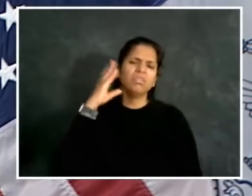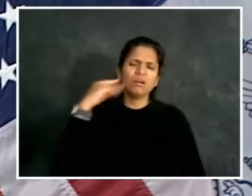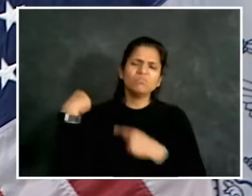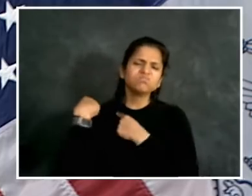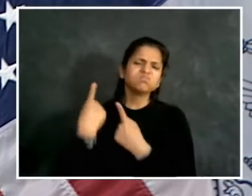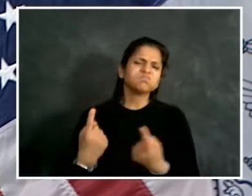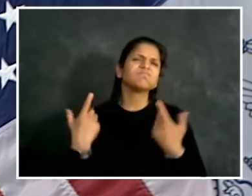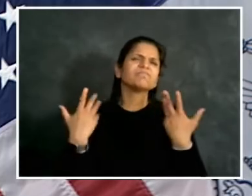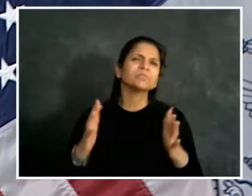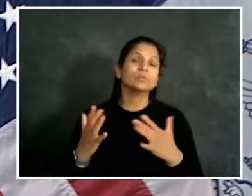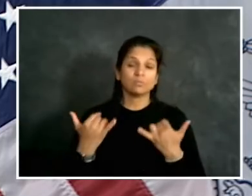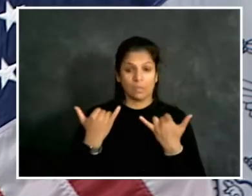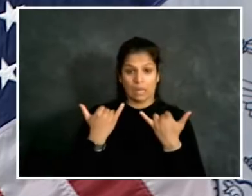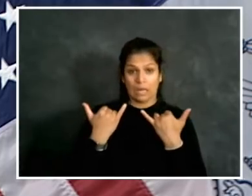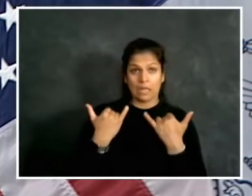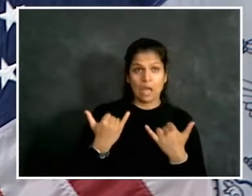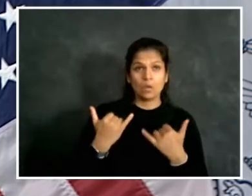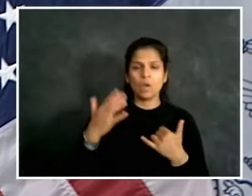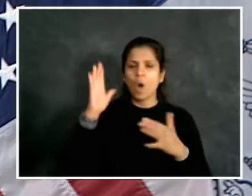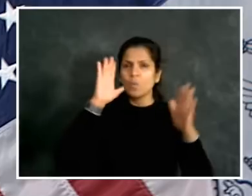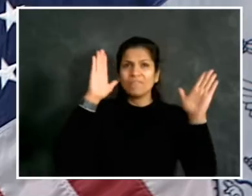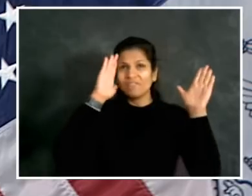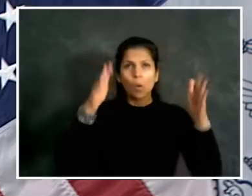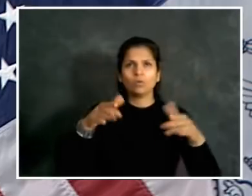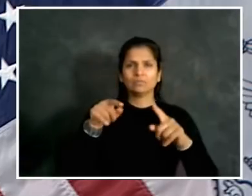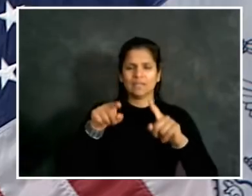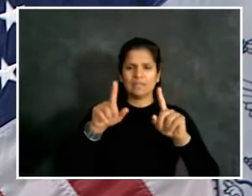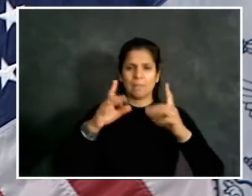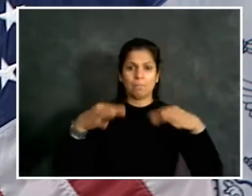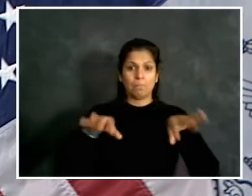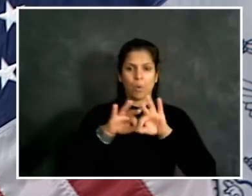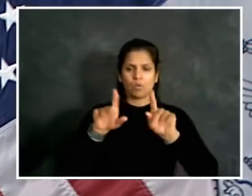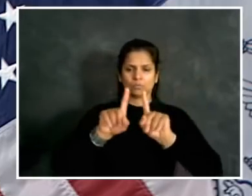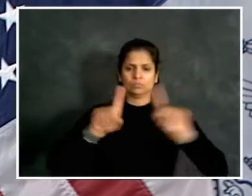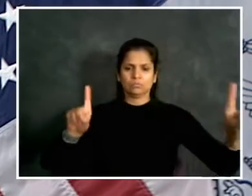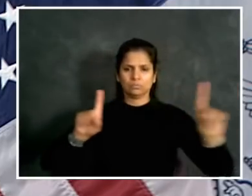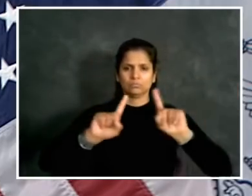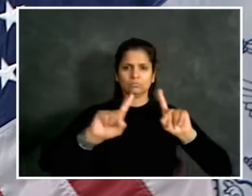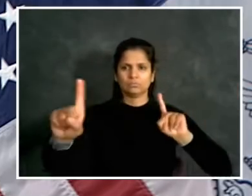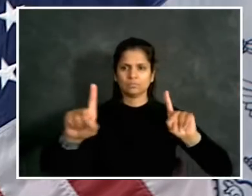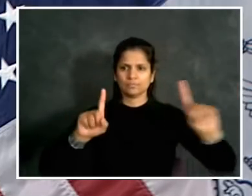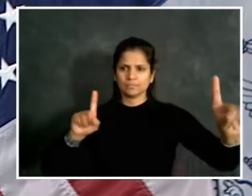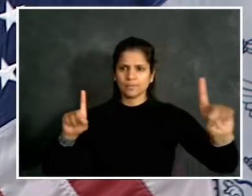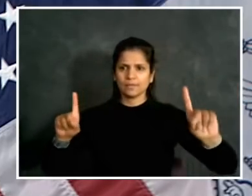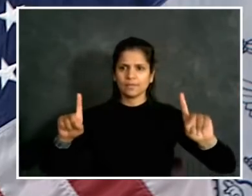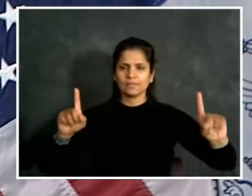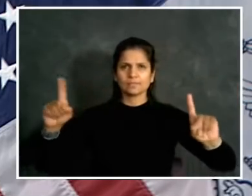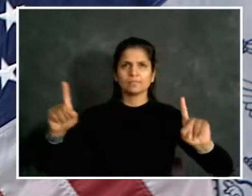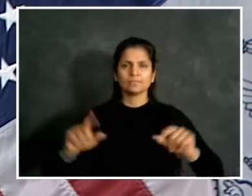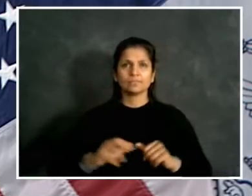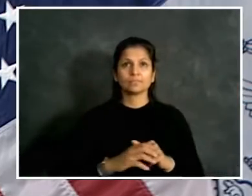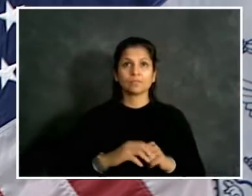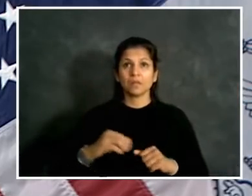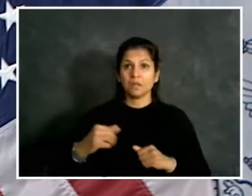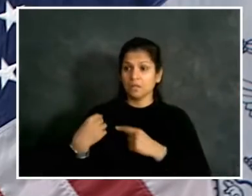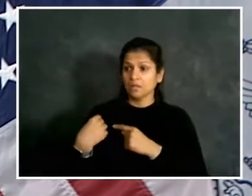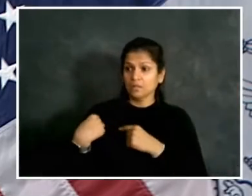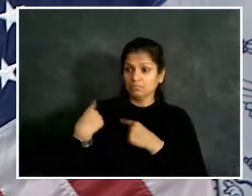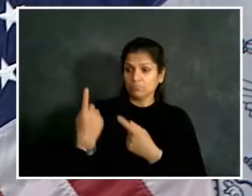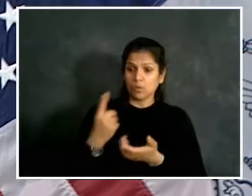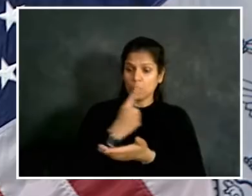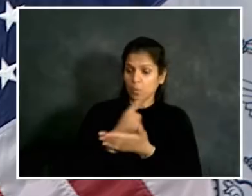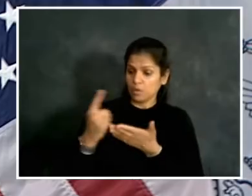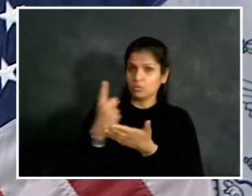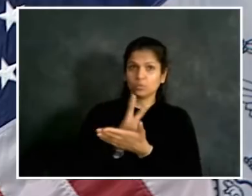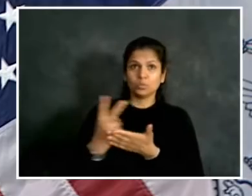We've done a lot of education over the last weeks. We're going to be really clear with people.